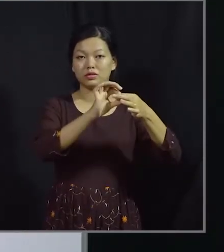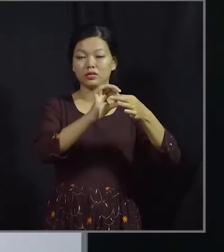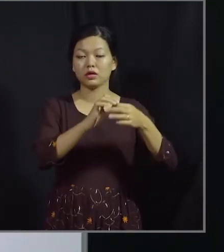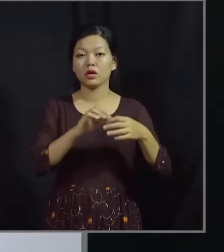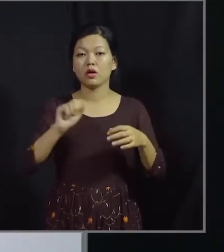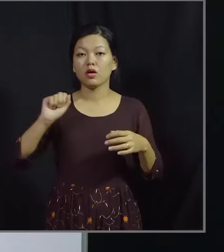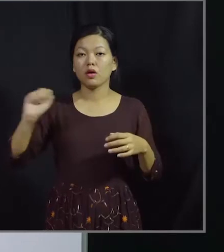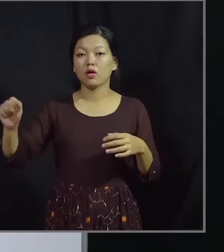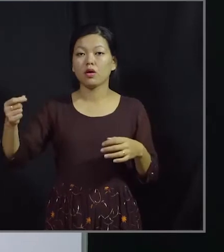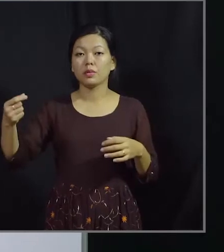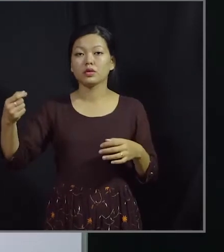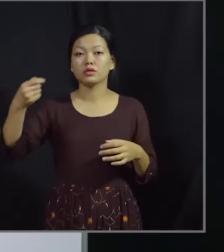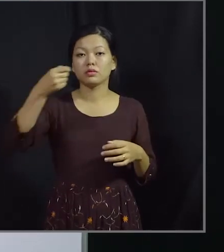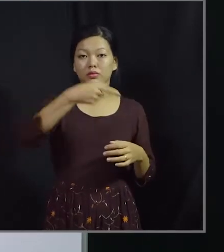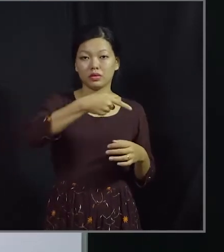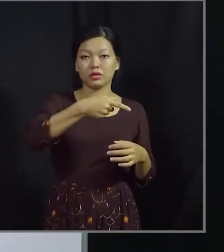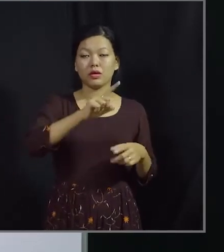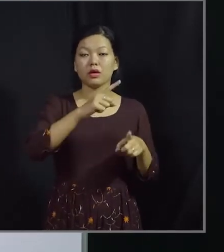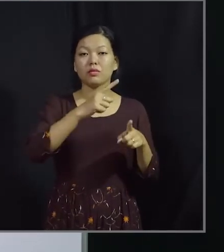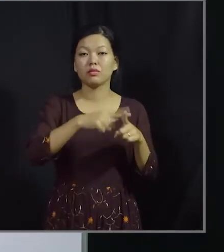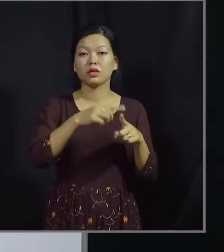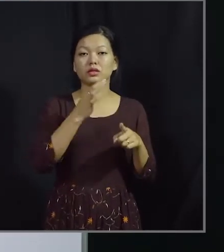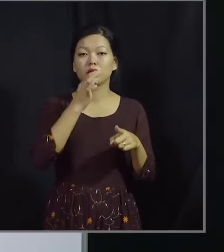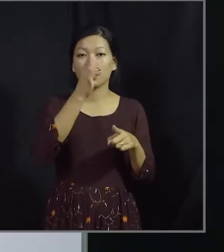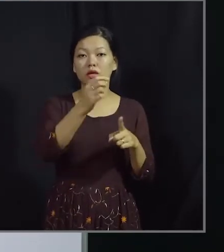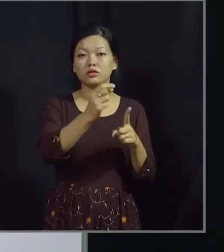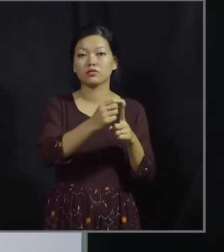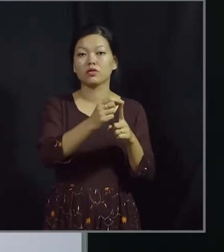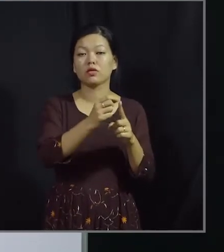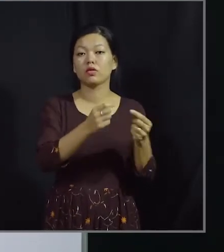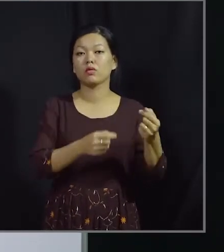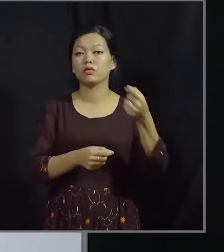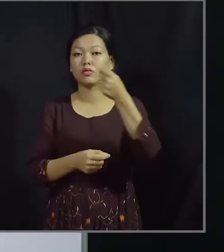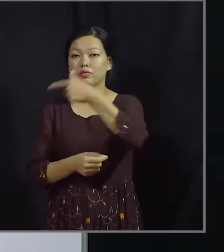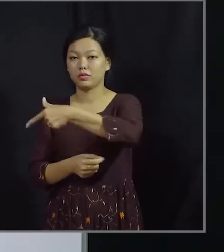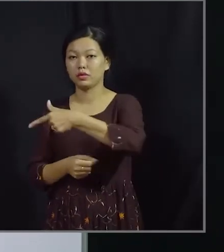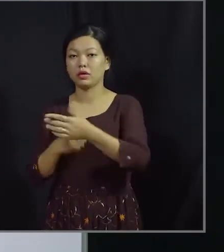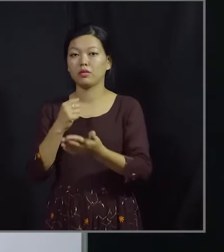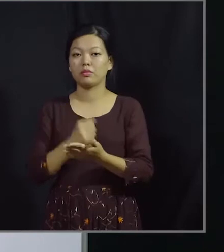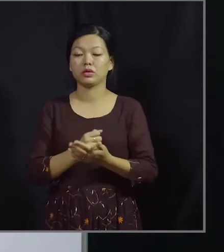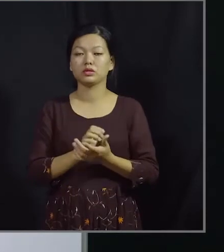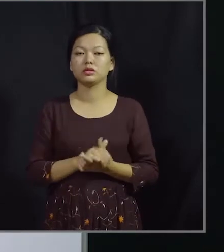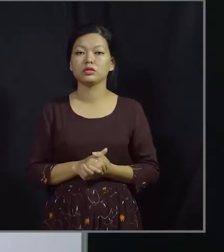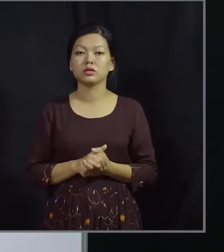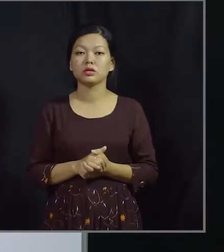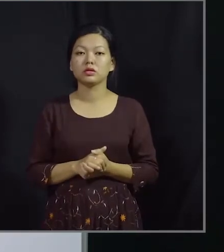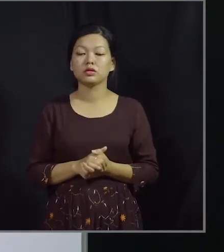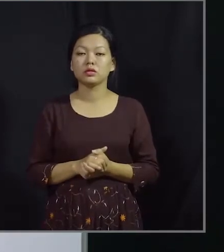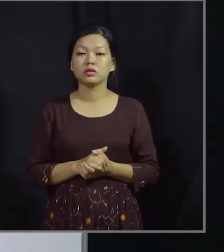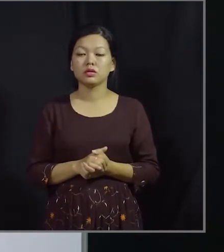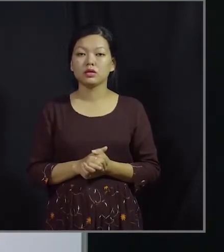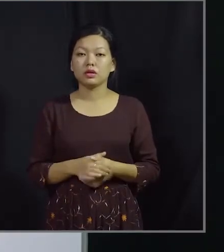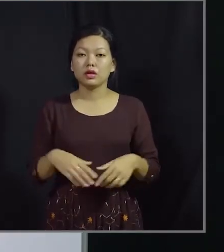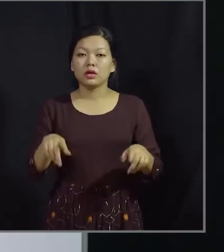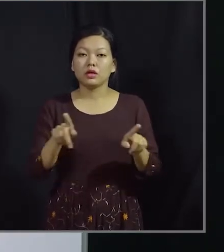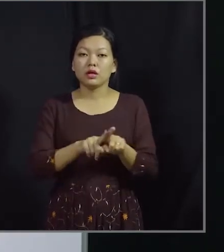and takes his share in the profit. But all partners has to give certain portion